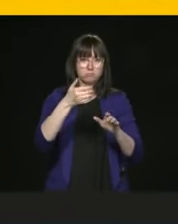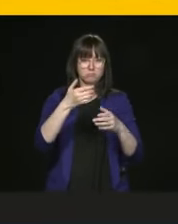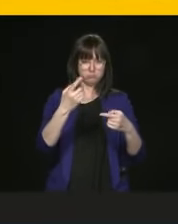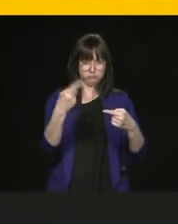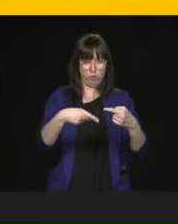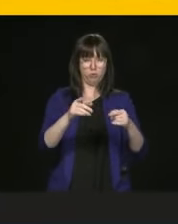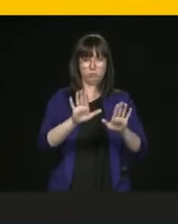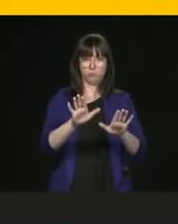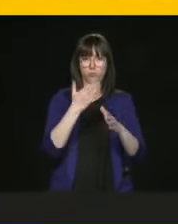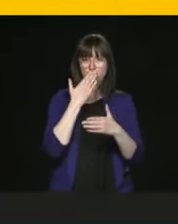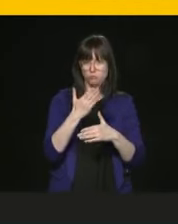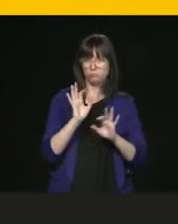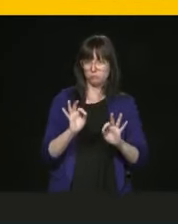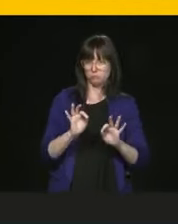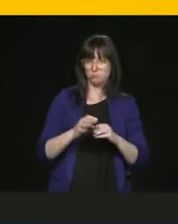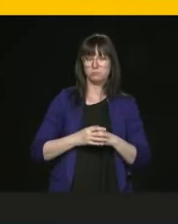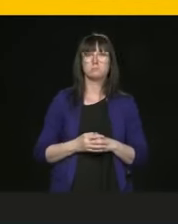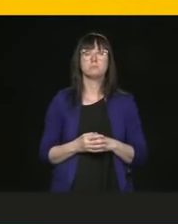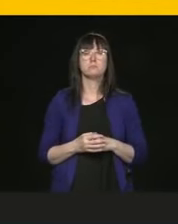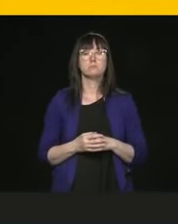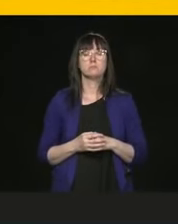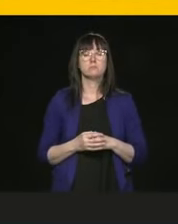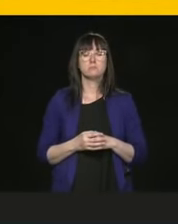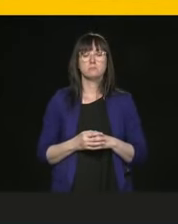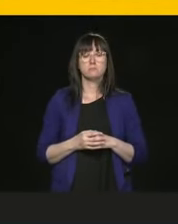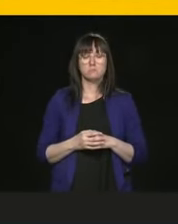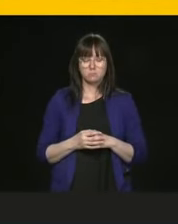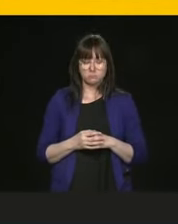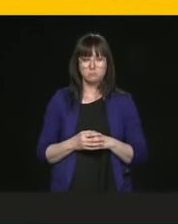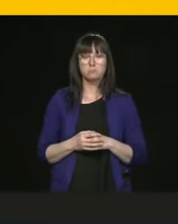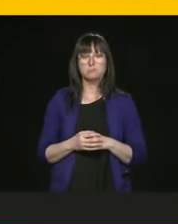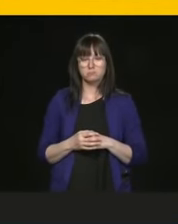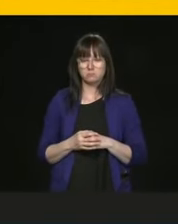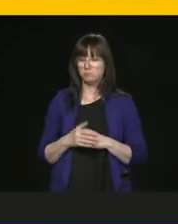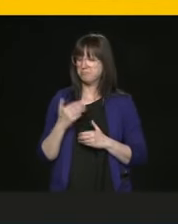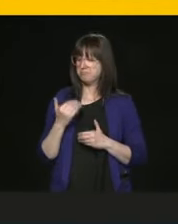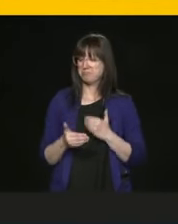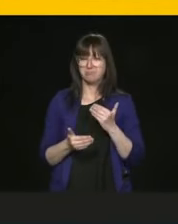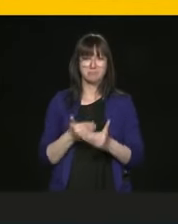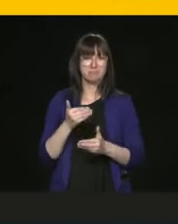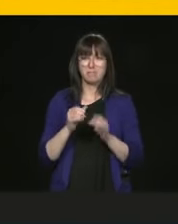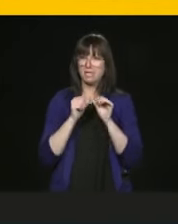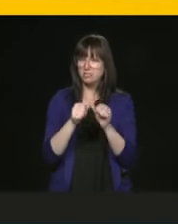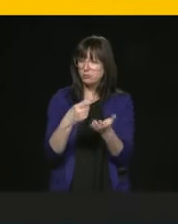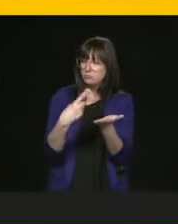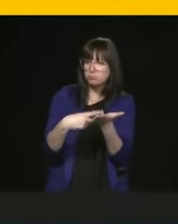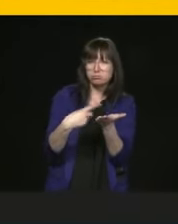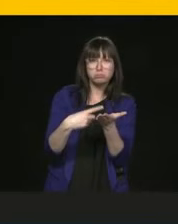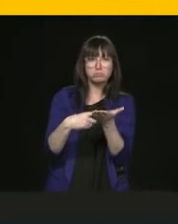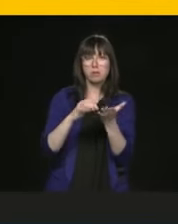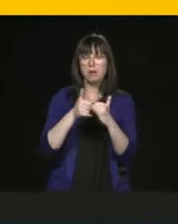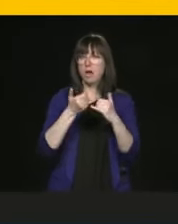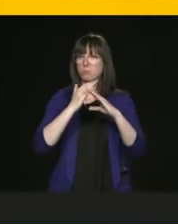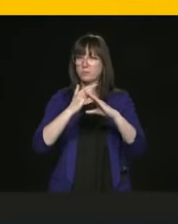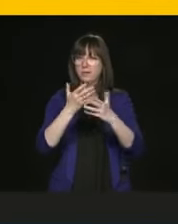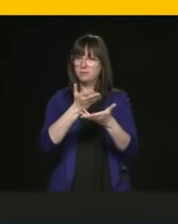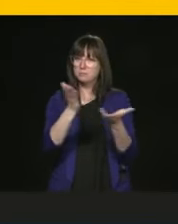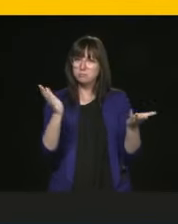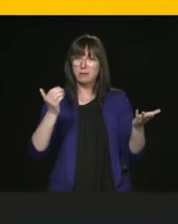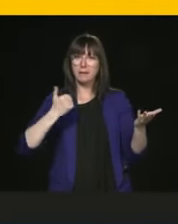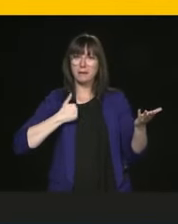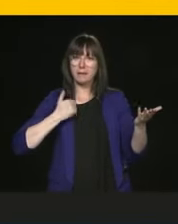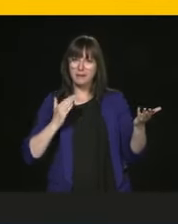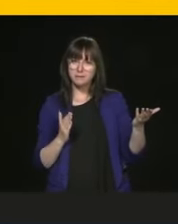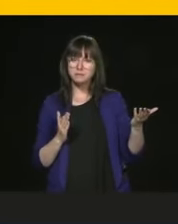every step of the way, we will do what is necessary to protect Canadians and ensure that our supply chains